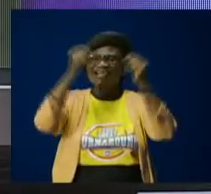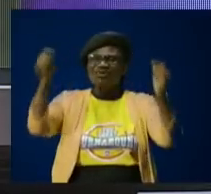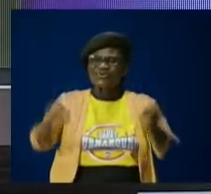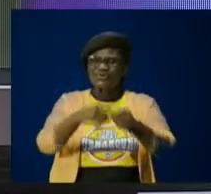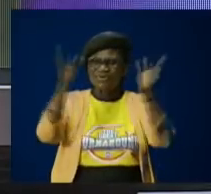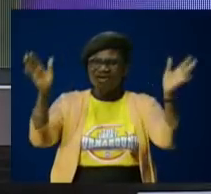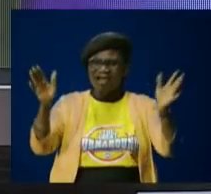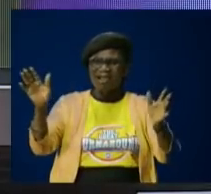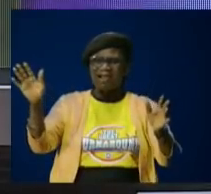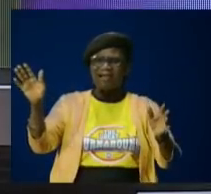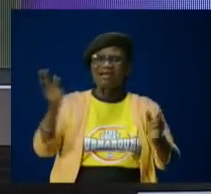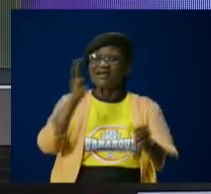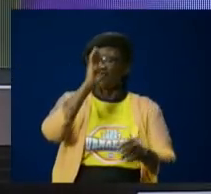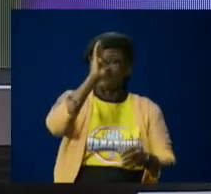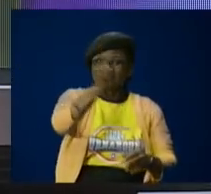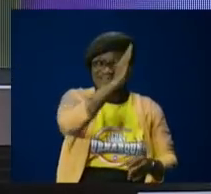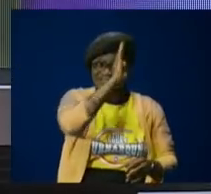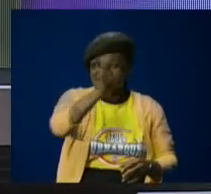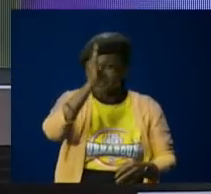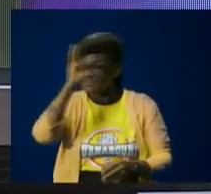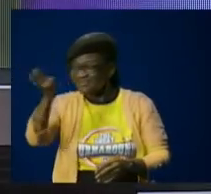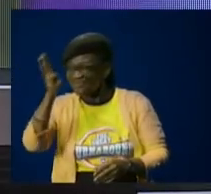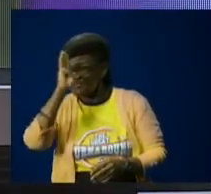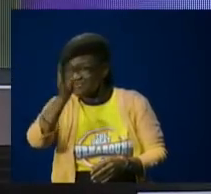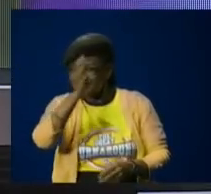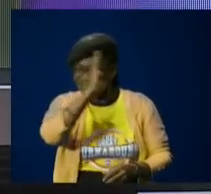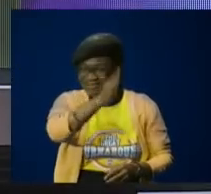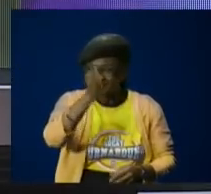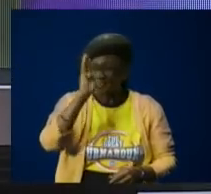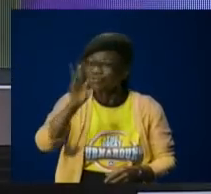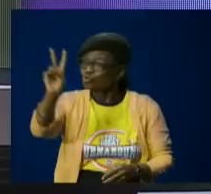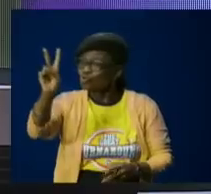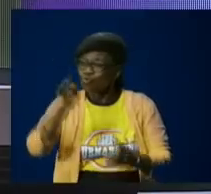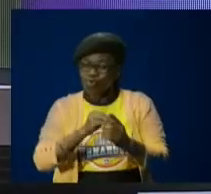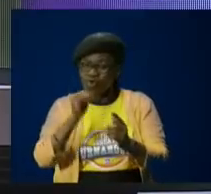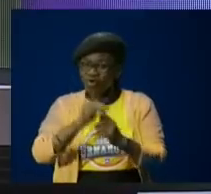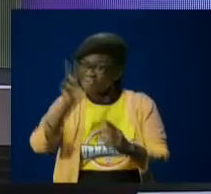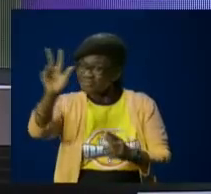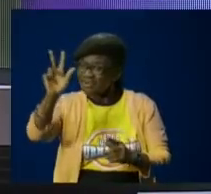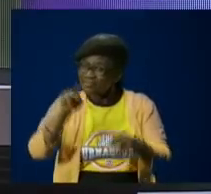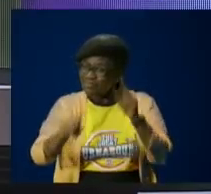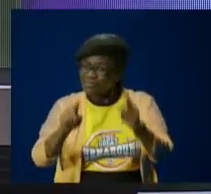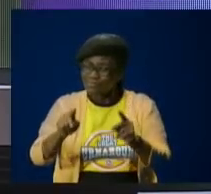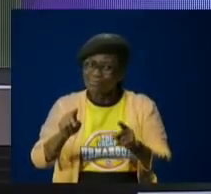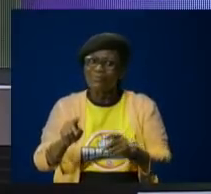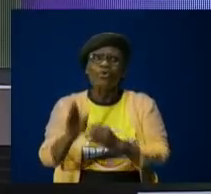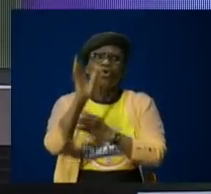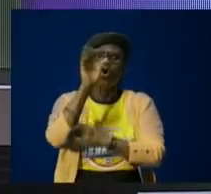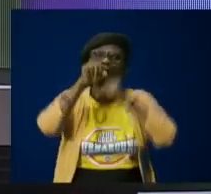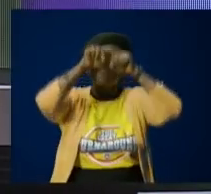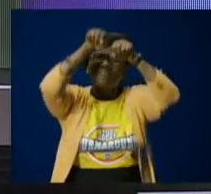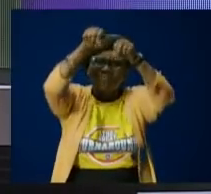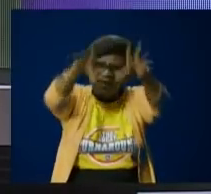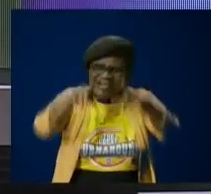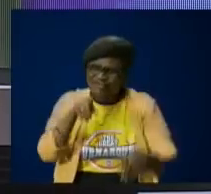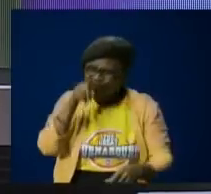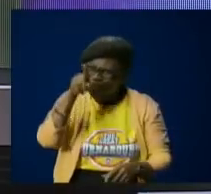I wave to two or three people and say, God bless you mightily, my friend.